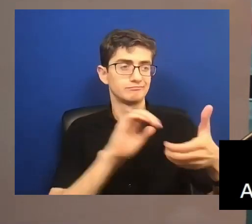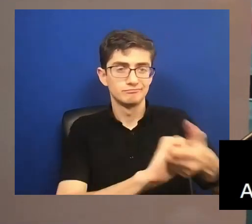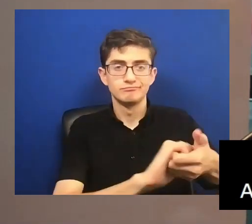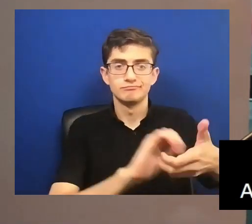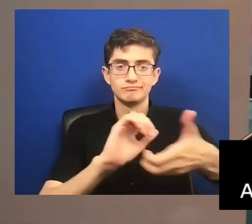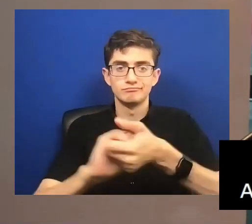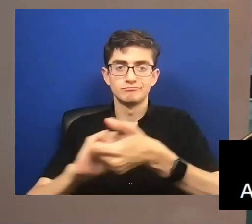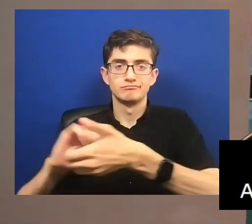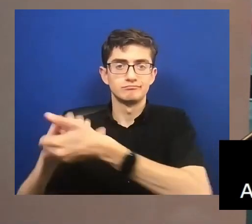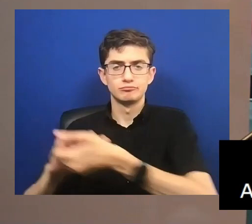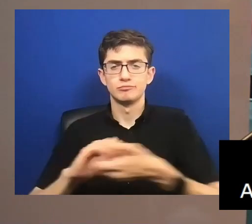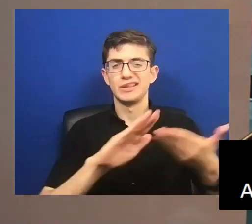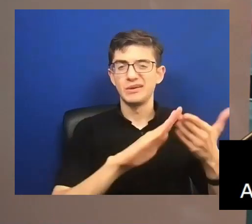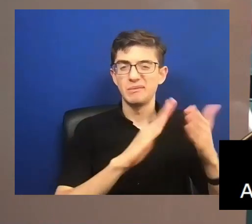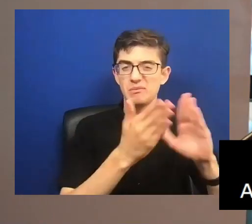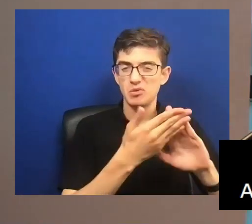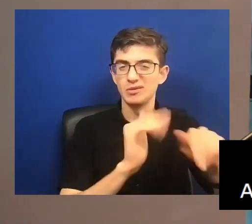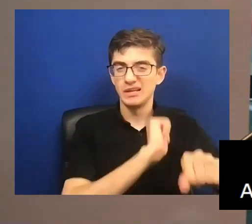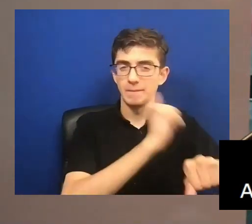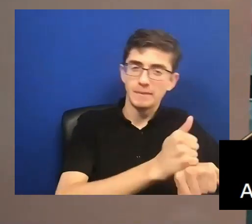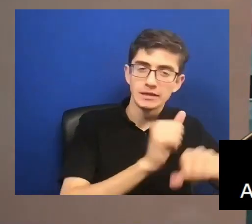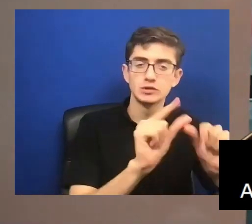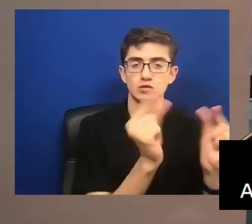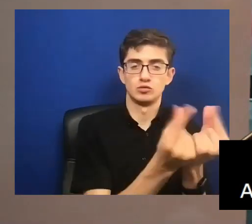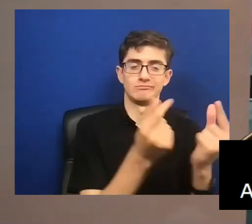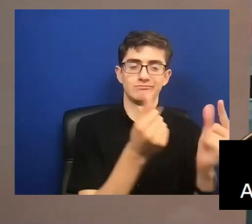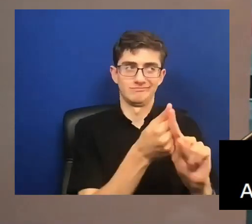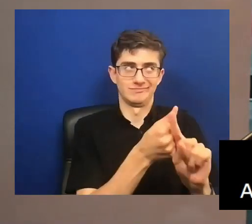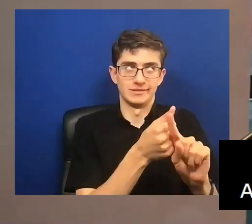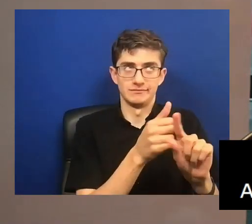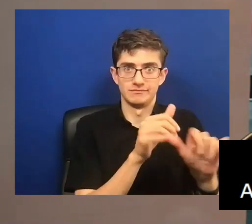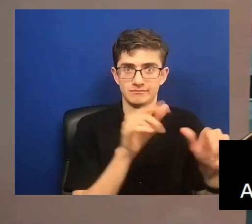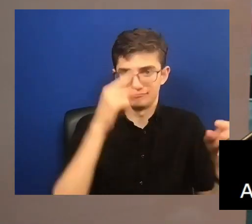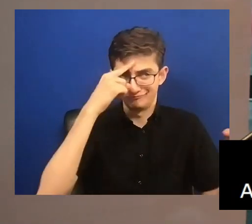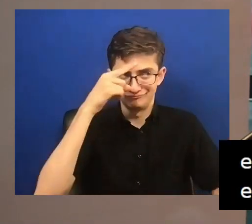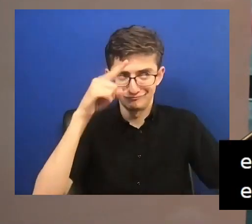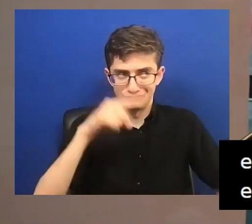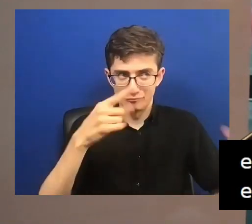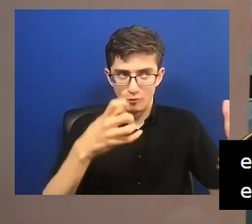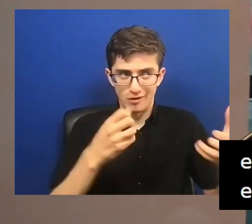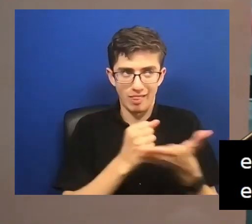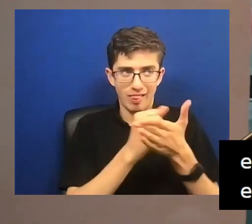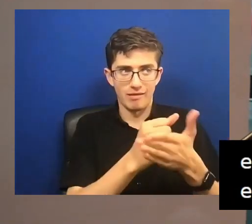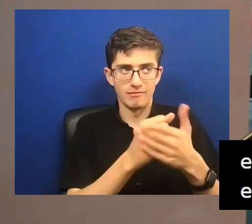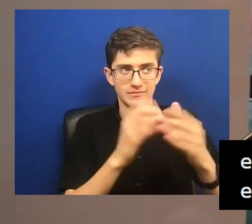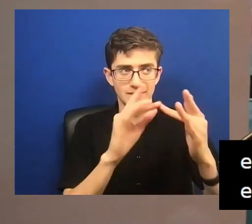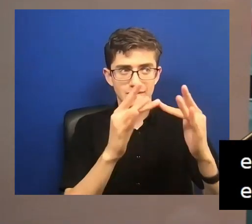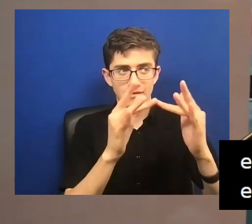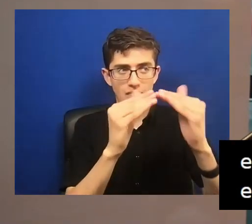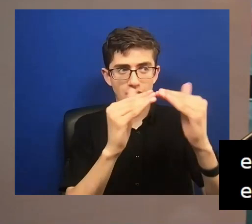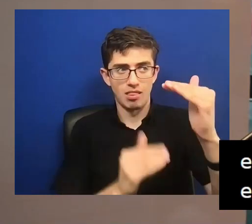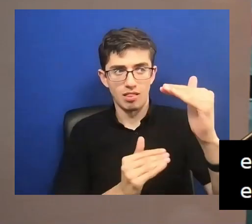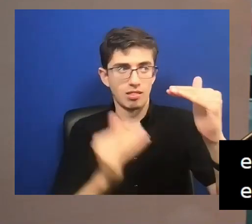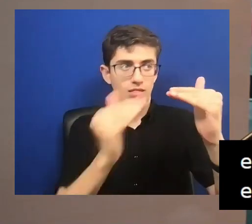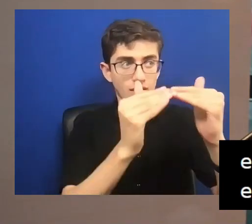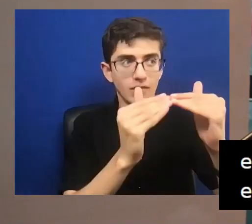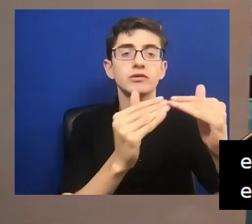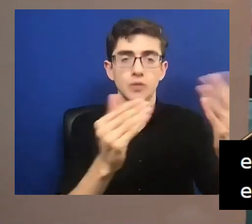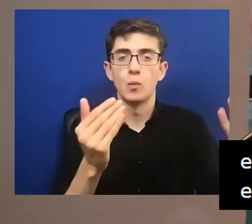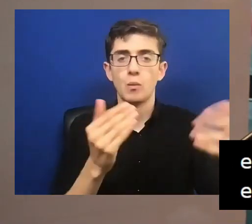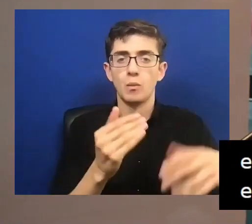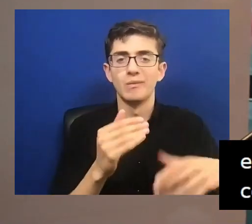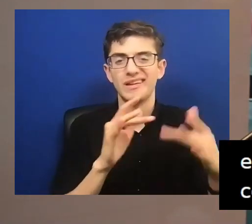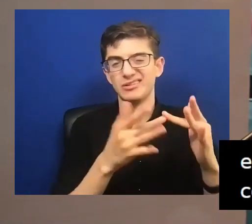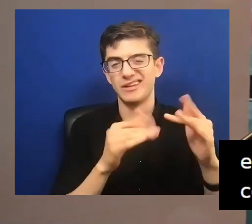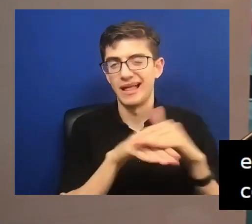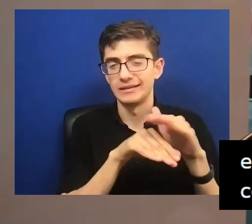share our commitment to bridge the digital divide. We will be in touch on those opportunities in the coming months. For now,